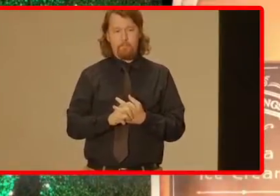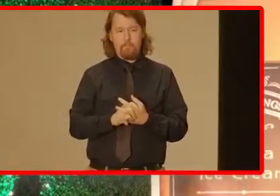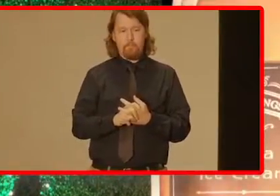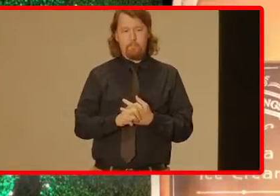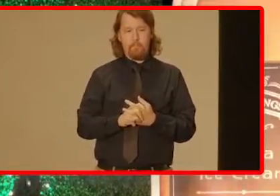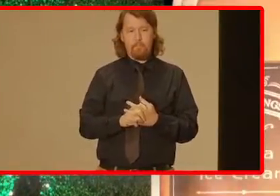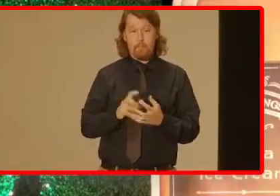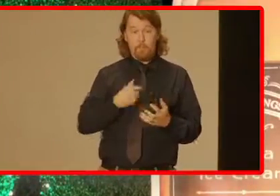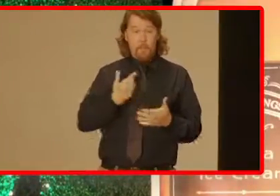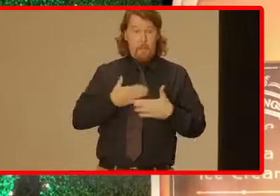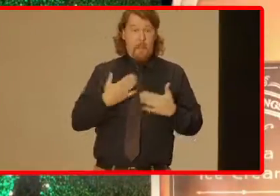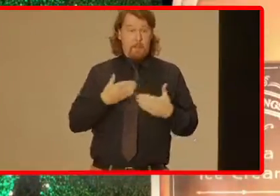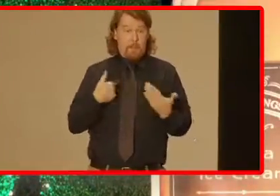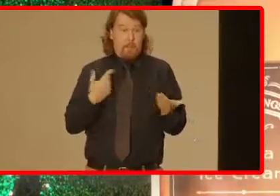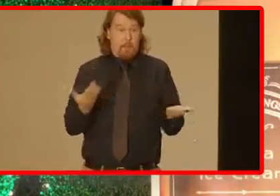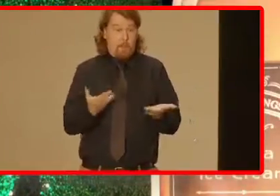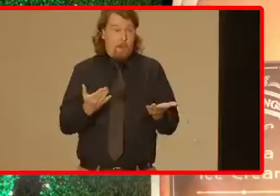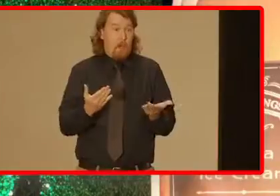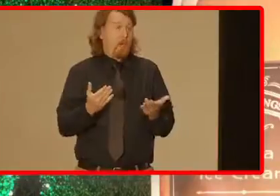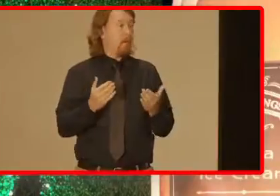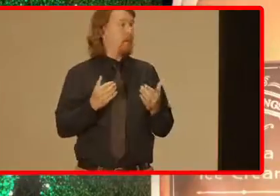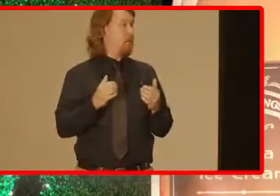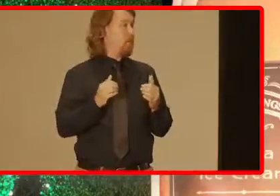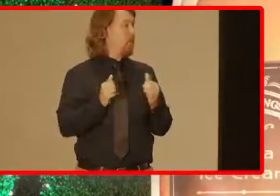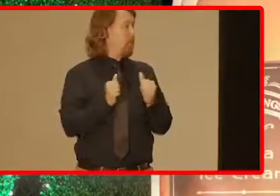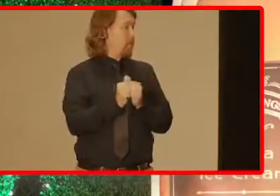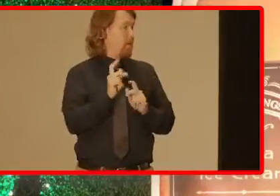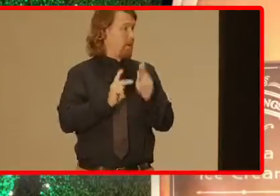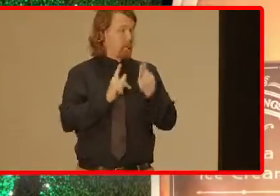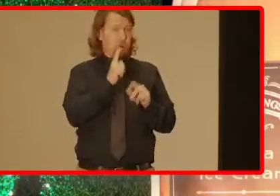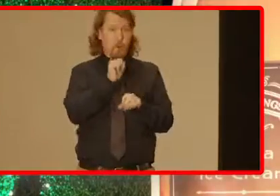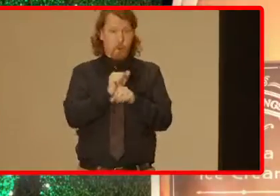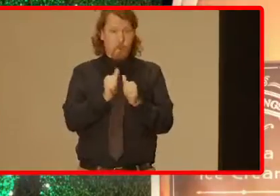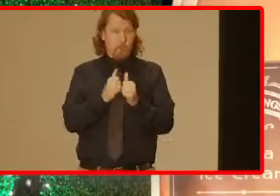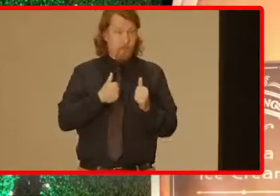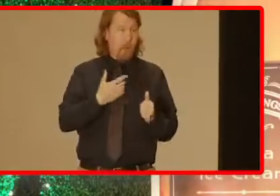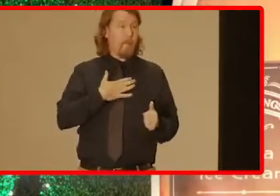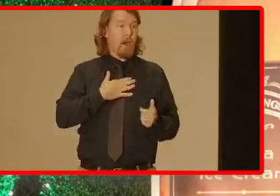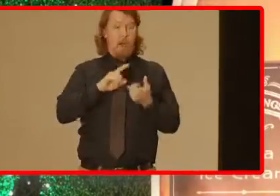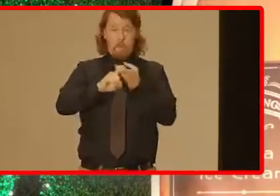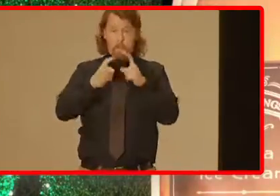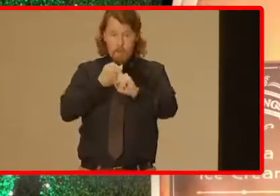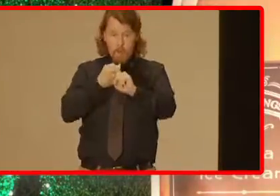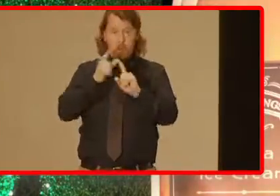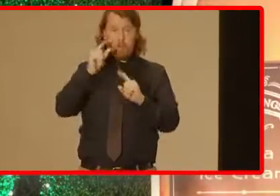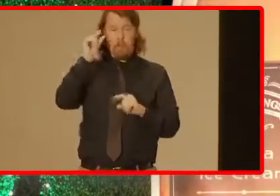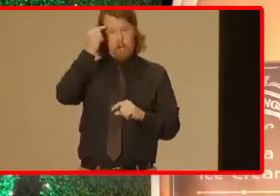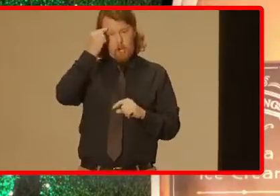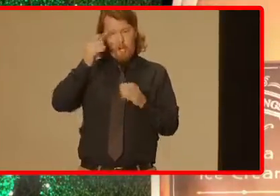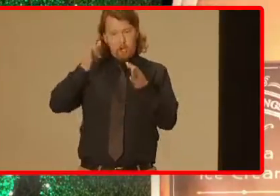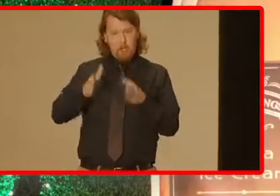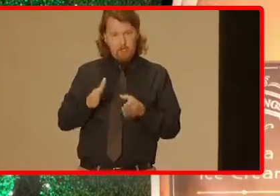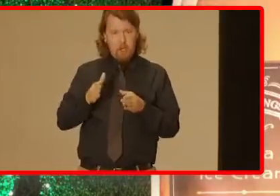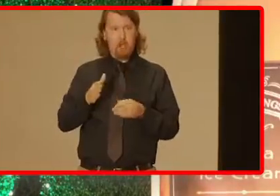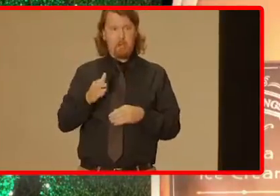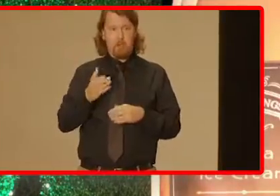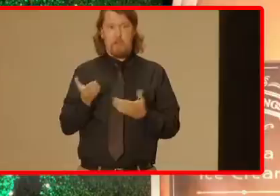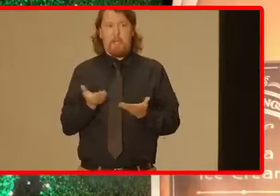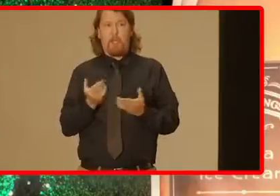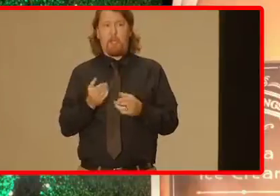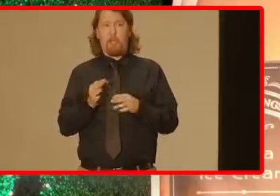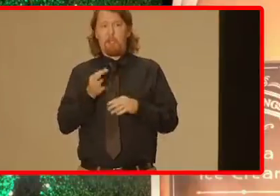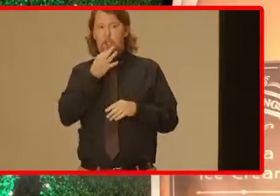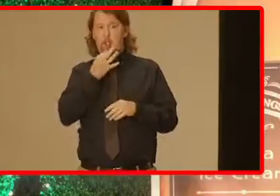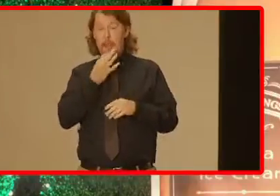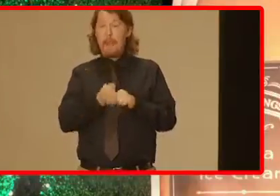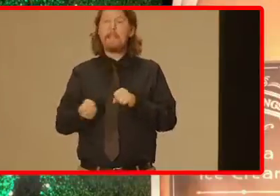So I'm pleased to be here. I'm pleased to be here with my colleagues. I'm pleased to be here with my friend, the governor, who will be here shortly. And I promise you this, next year we'll get it